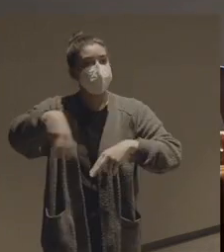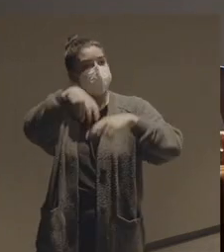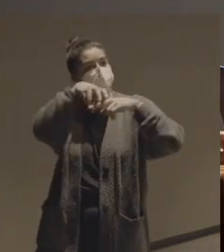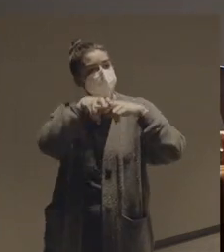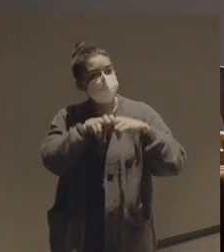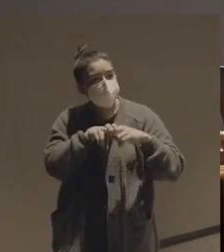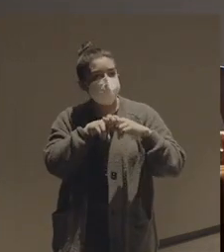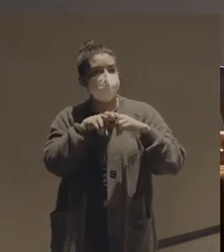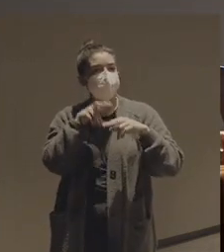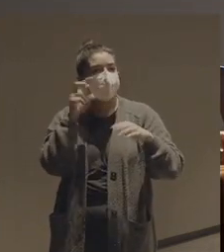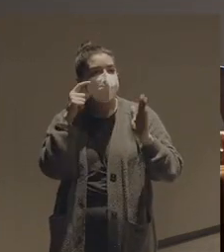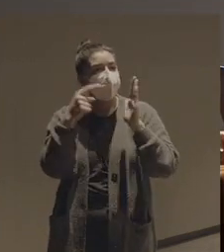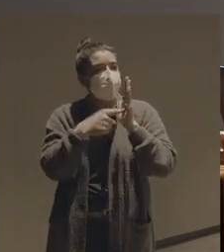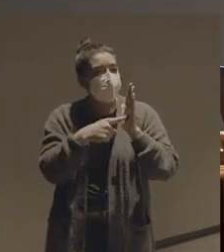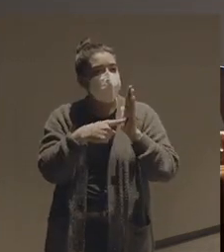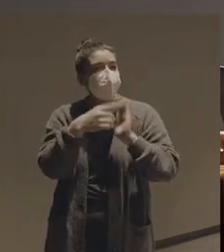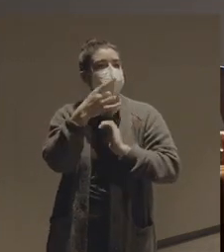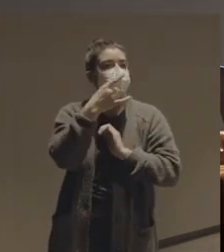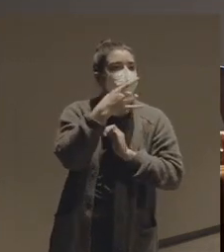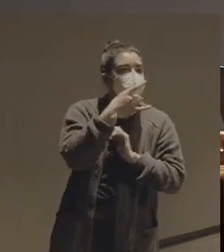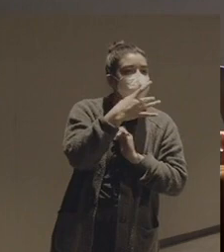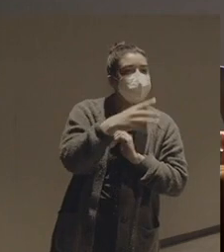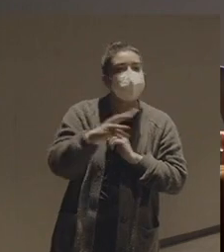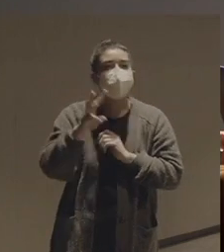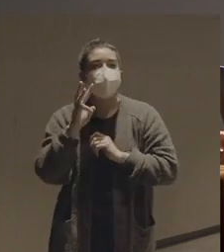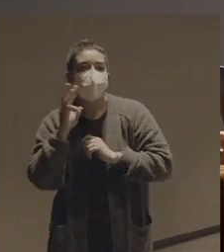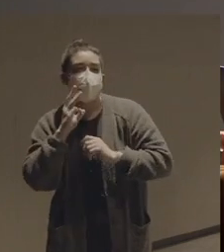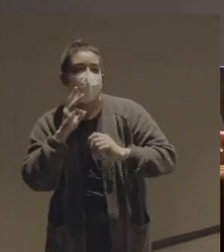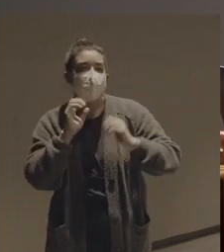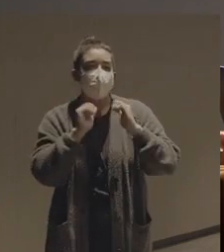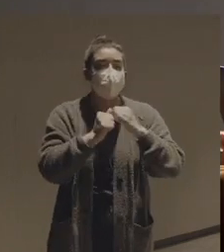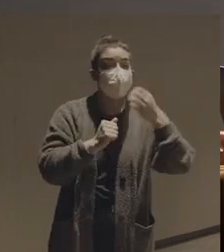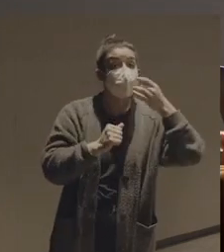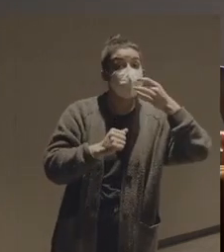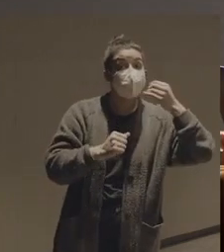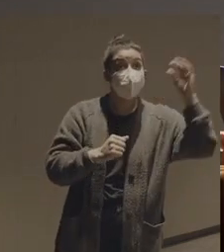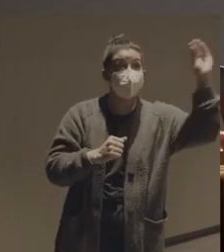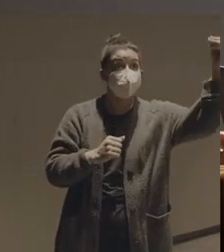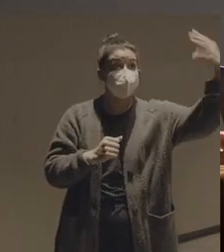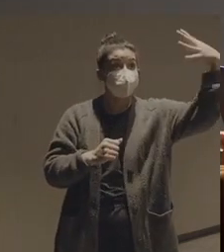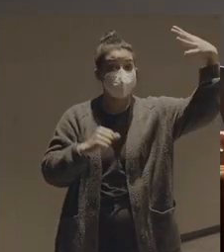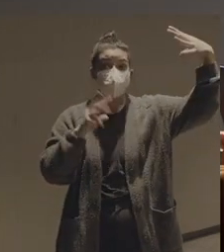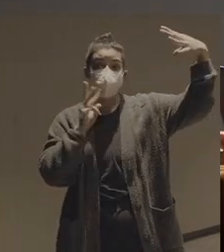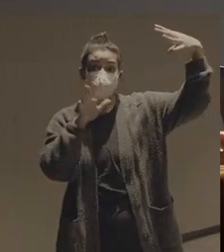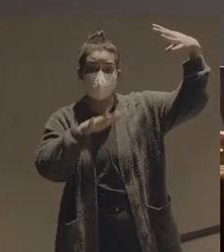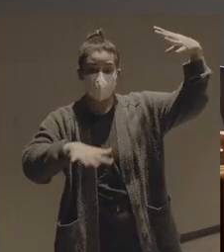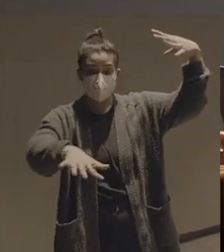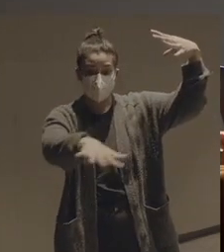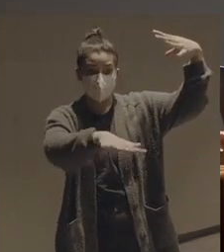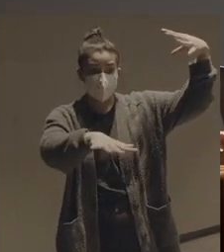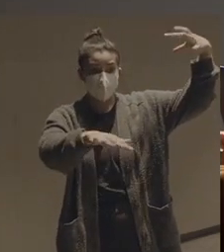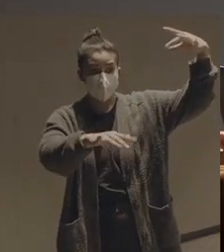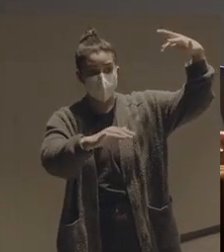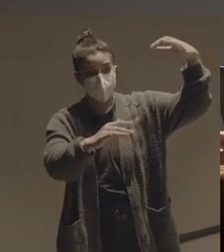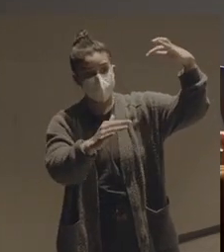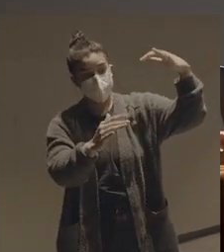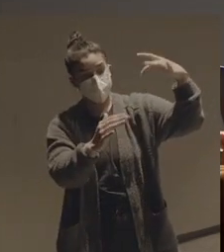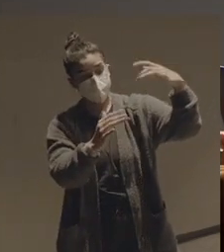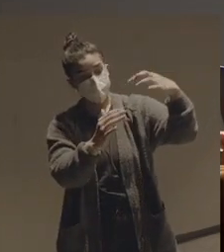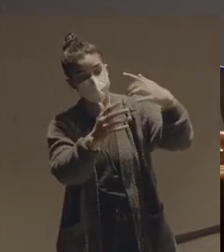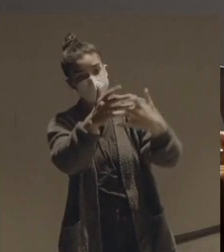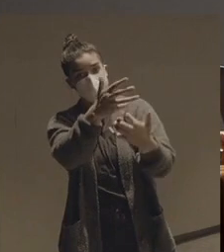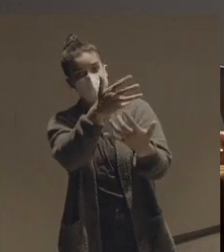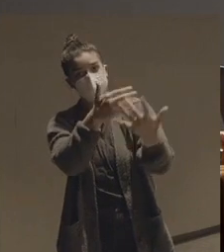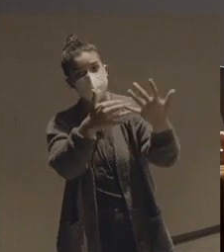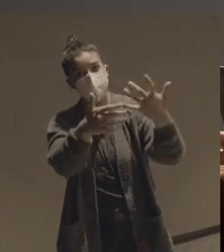Pashgian is surfing at such an advanced age. But she said what struck her looking at the large pink